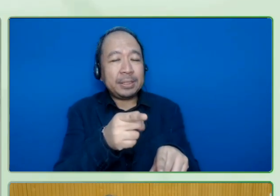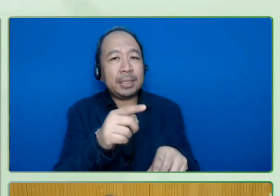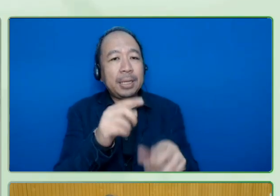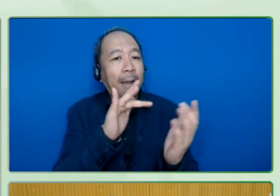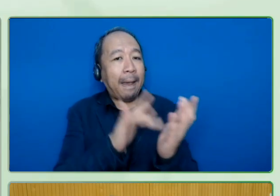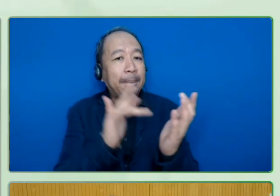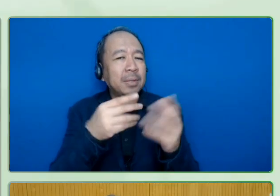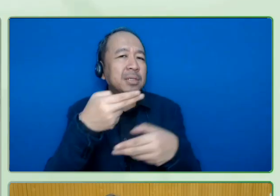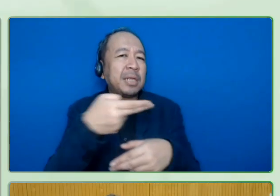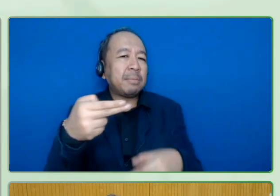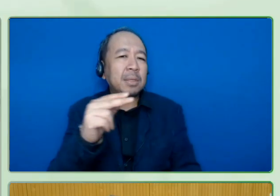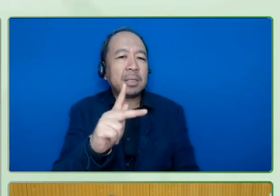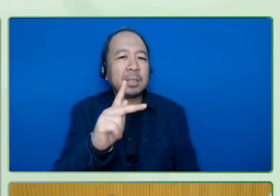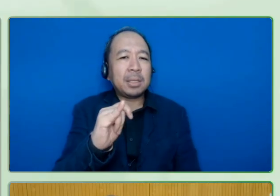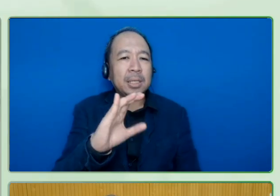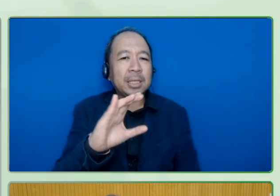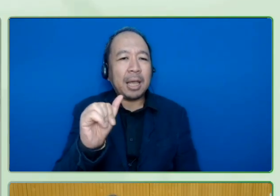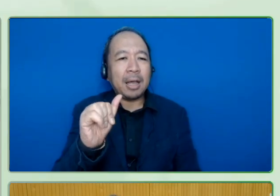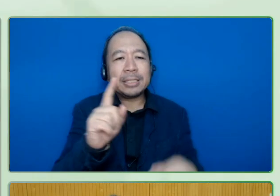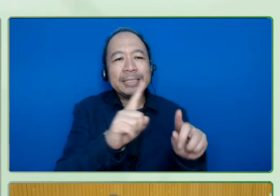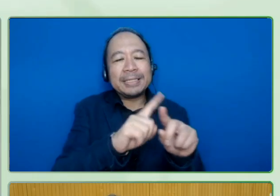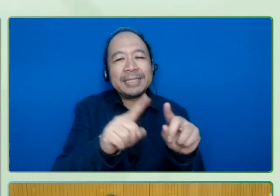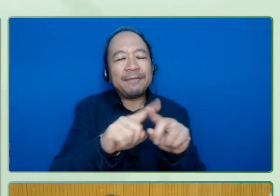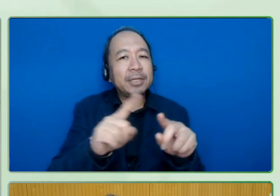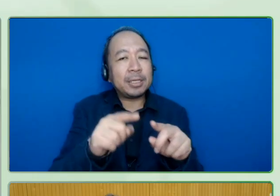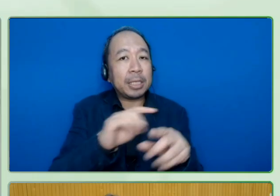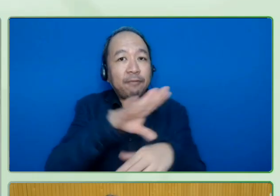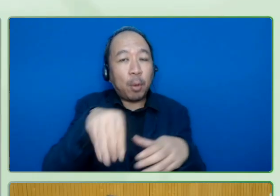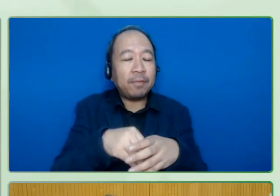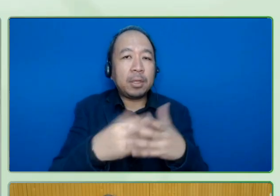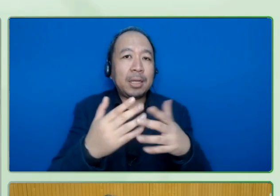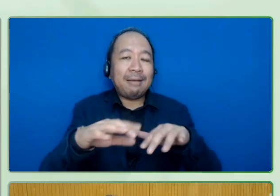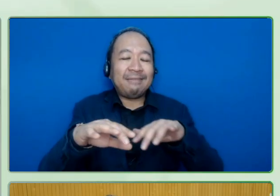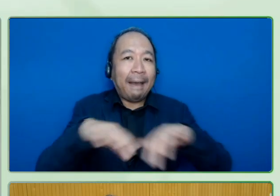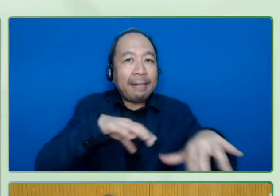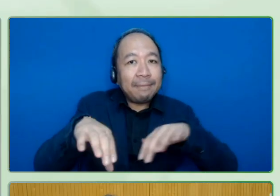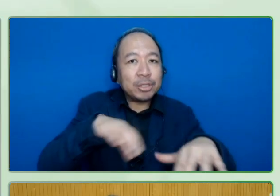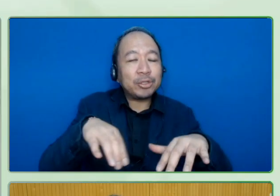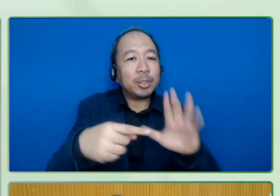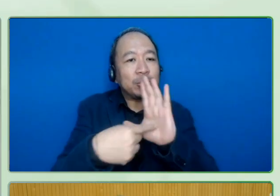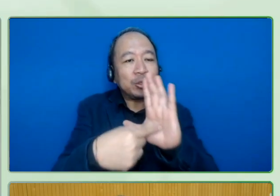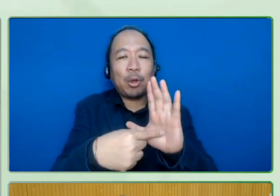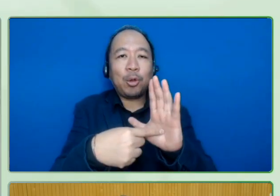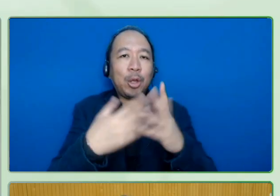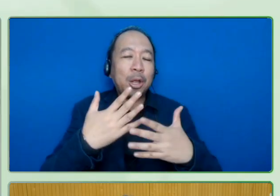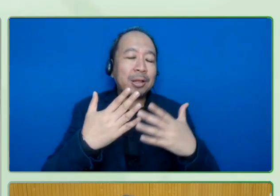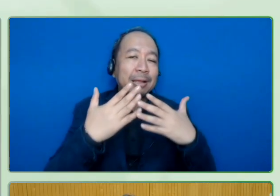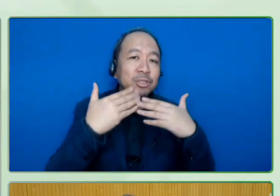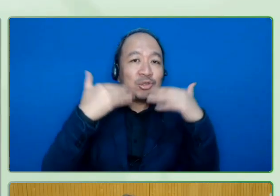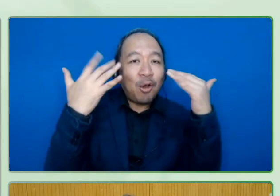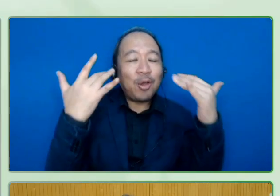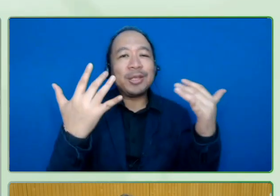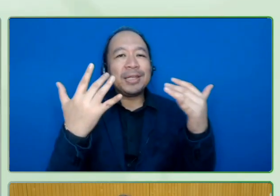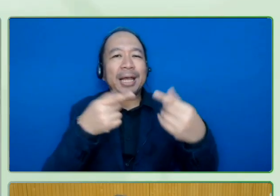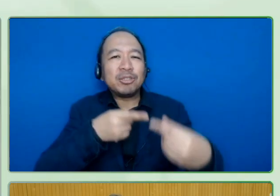variety of different assets, from animations that illustrate the joys and the struggles of a parent of autistic children.